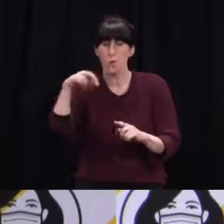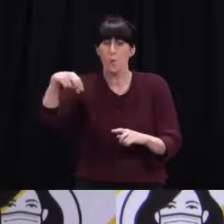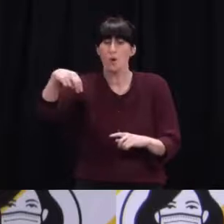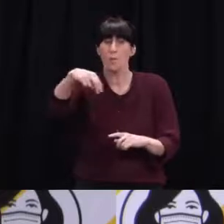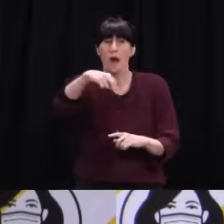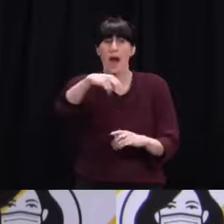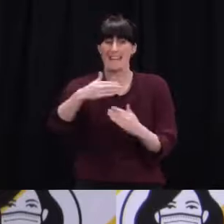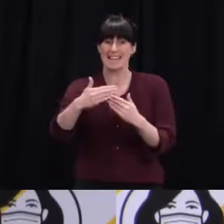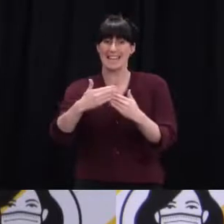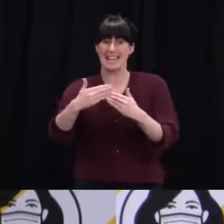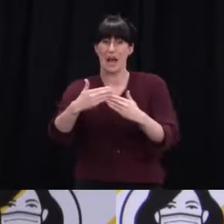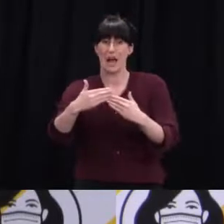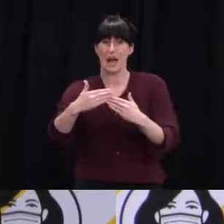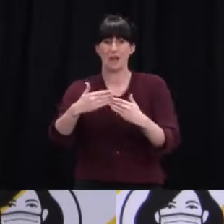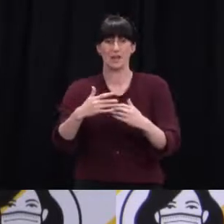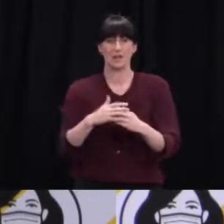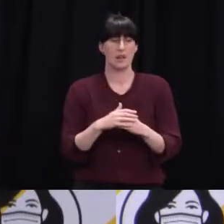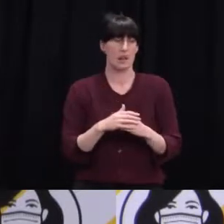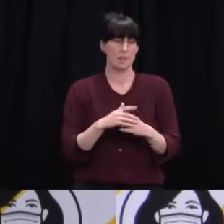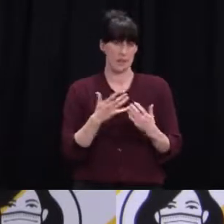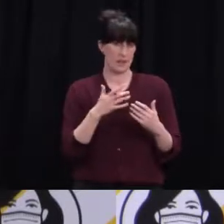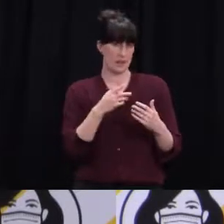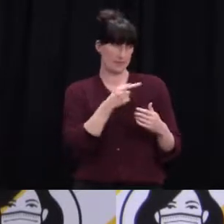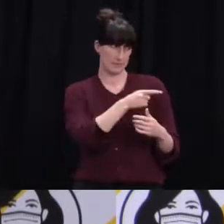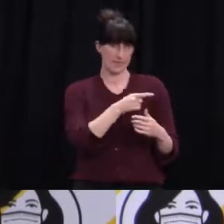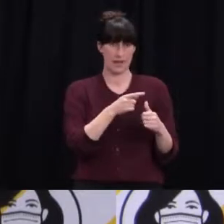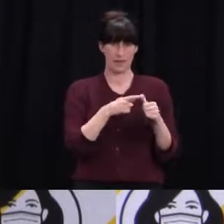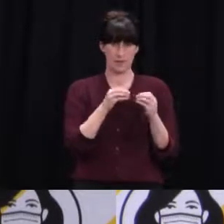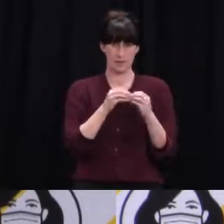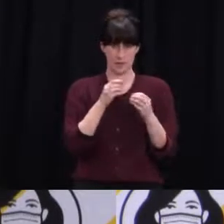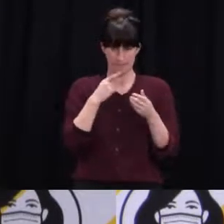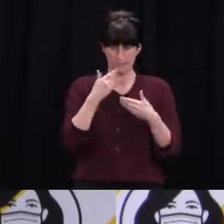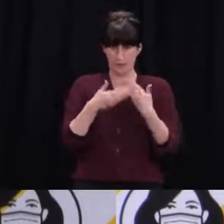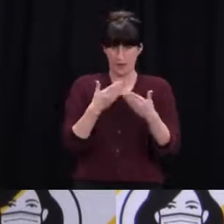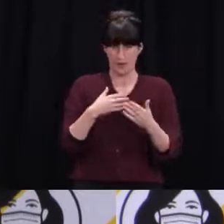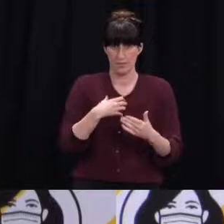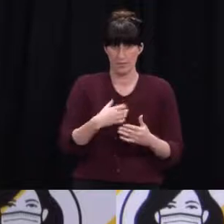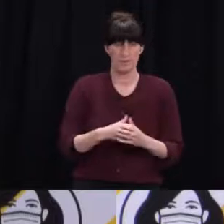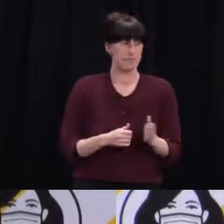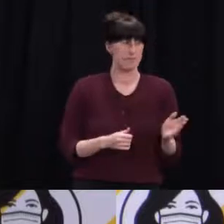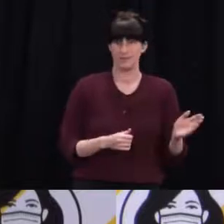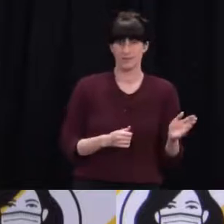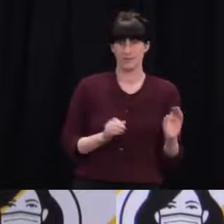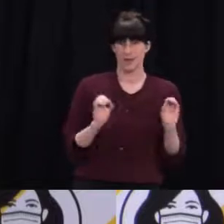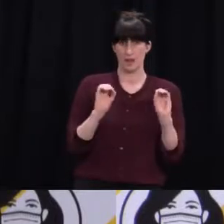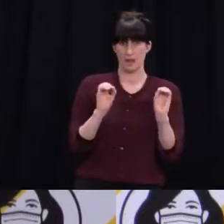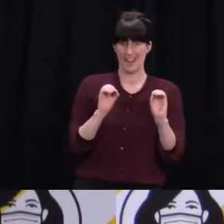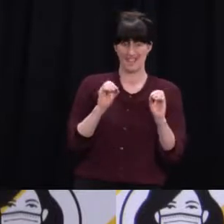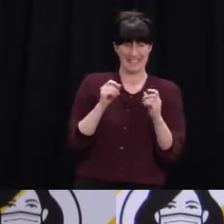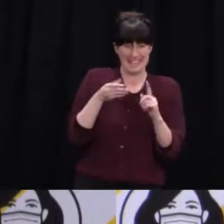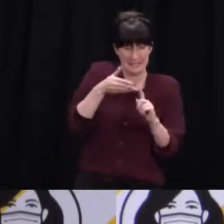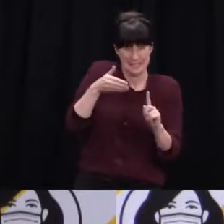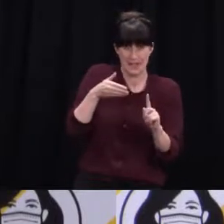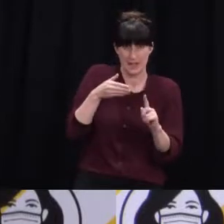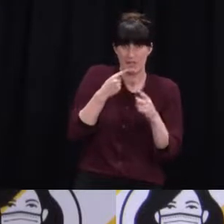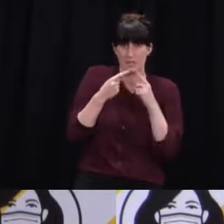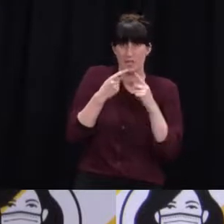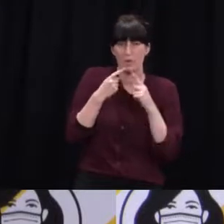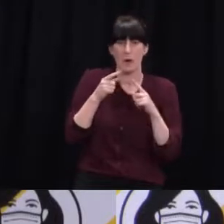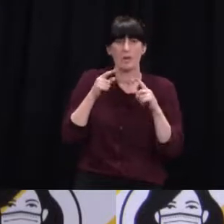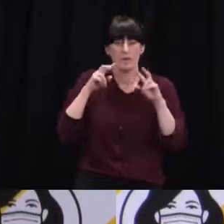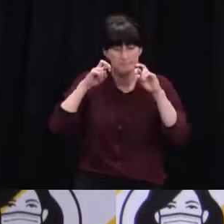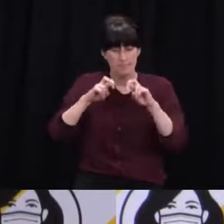to identify anybody and to identify who they are and make sure that they have been tested. On the walkway in particular, I'll ask Dr. Bloomfield to provide a comment. I don't